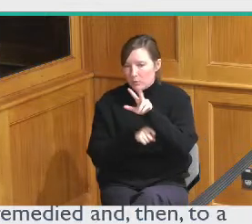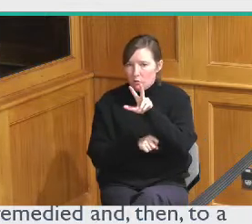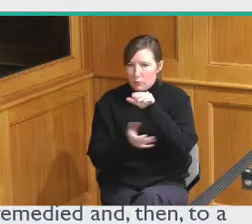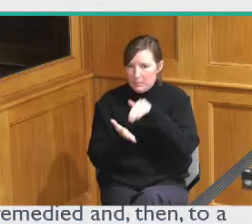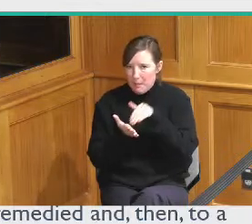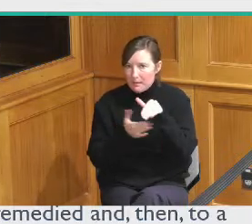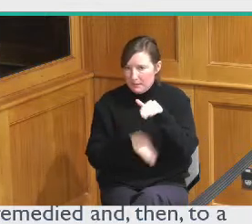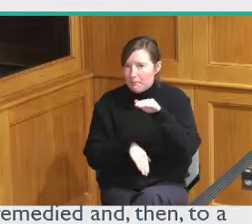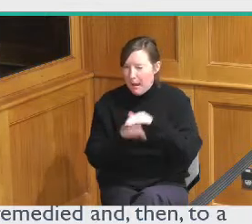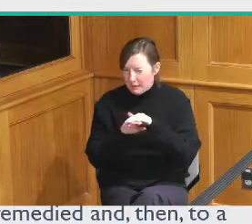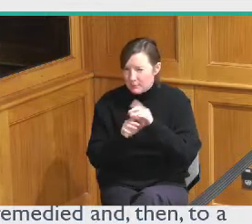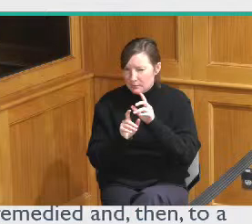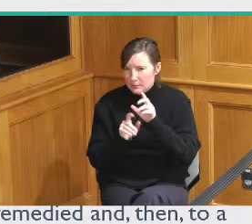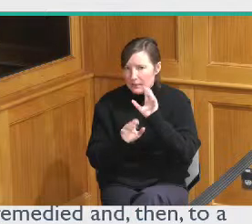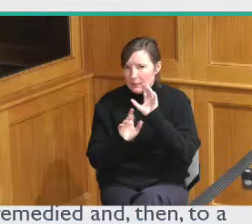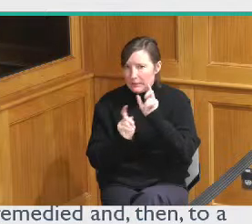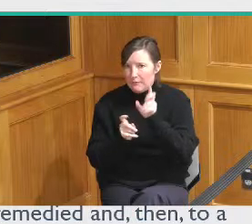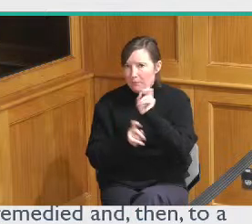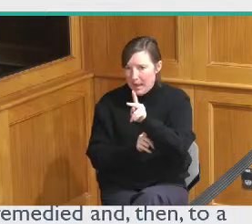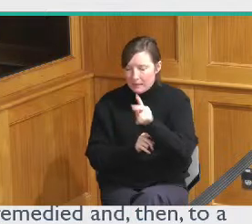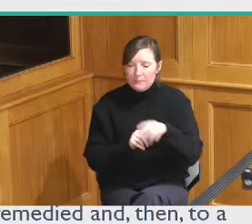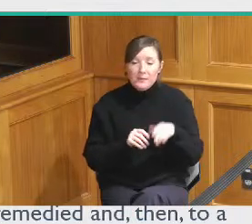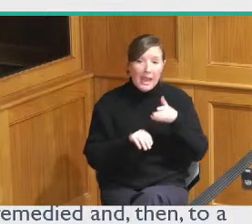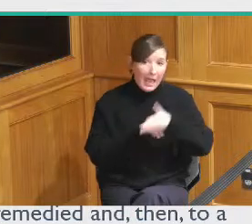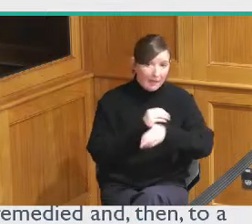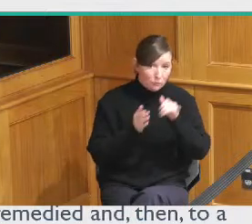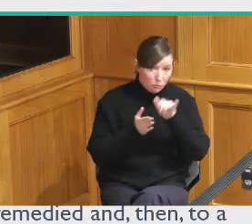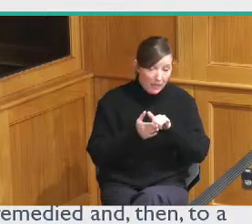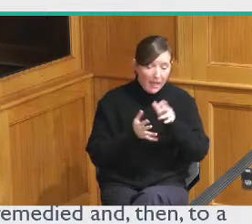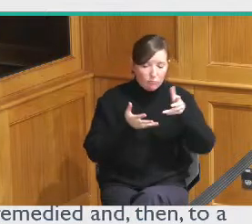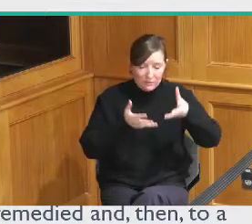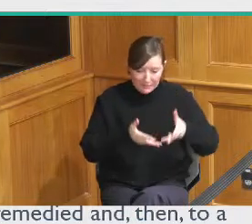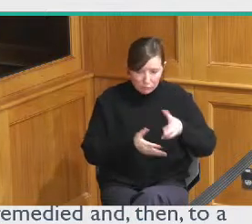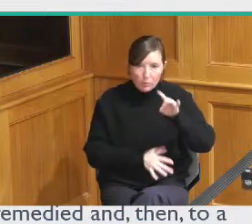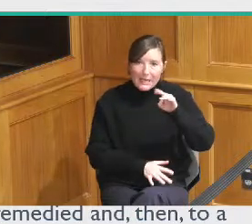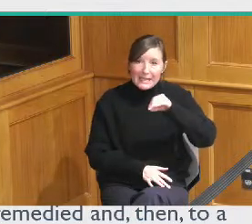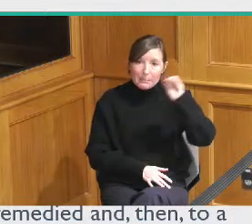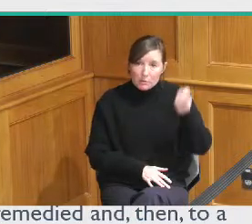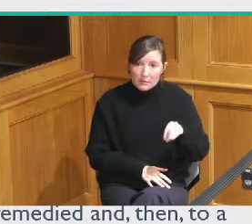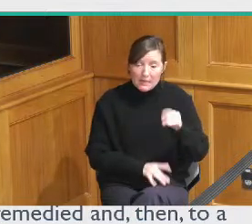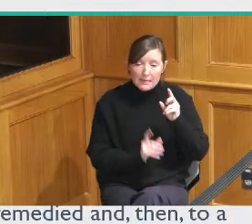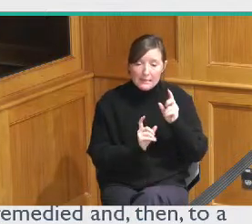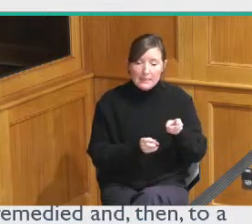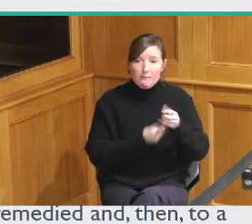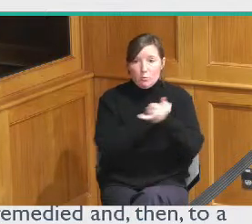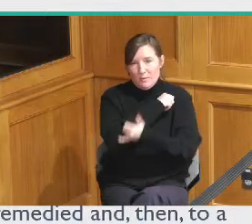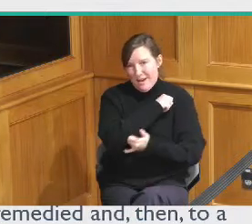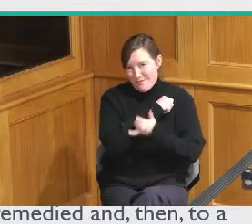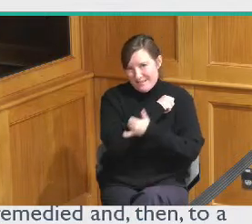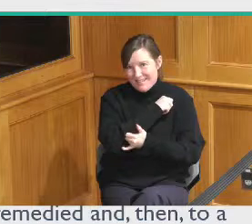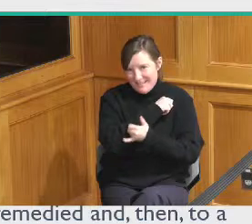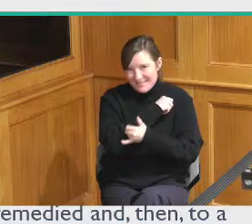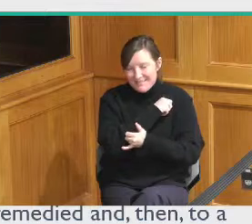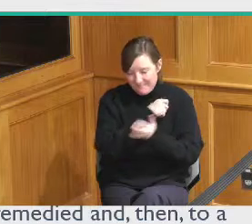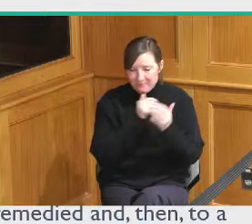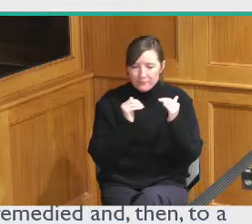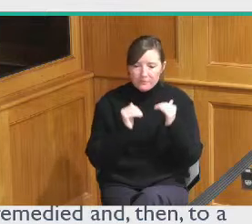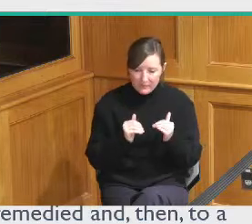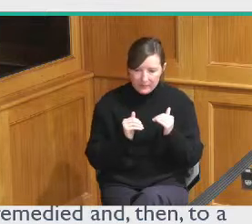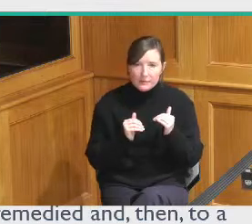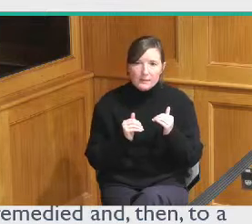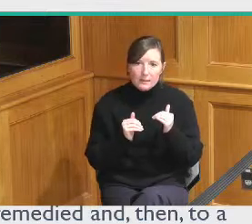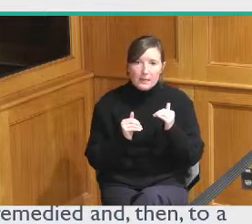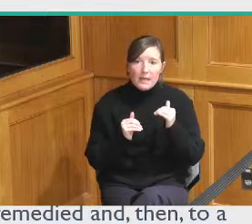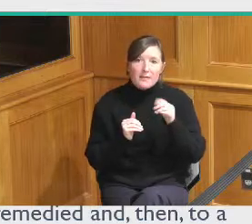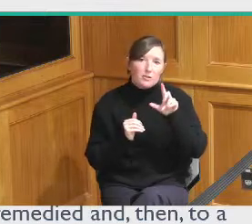that, 80% of the residual goes to the county, 20% goes to